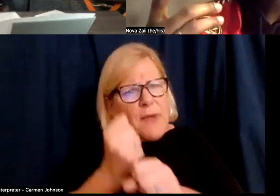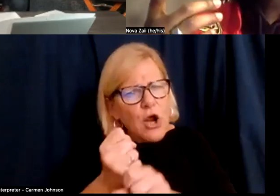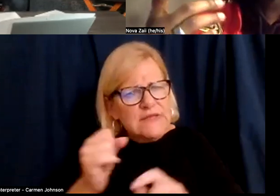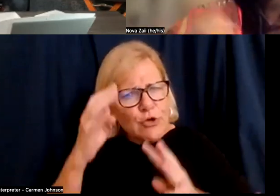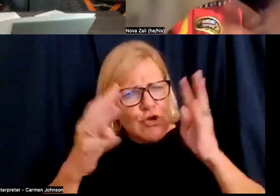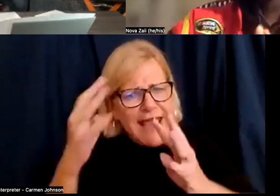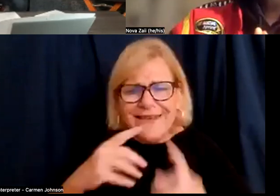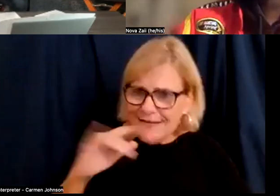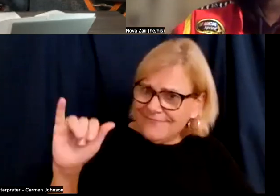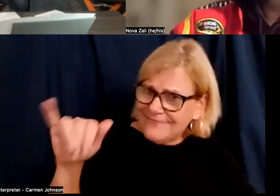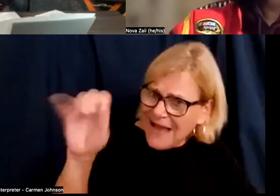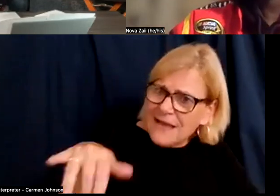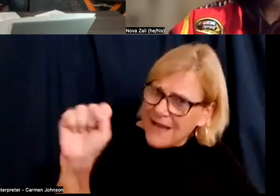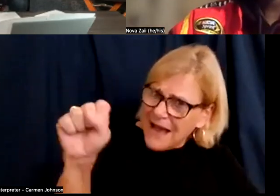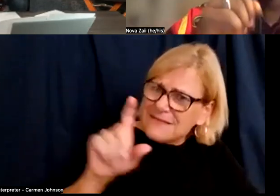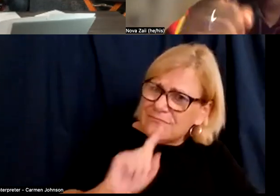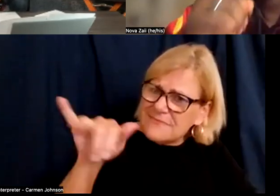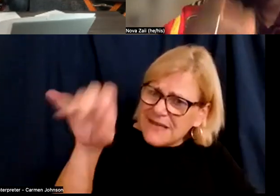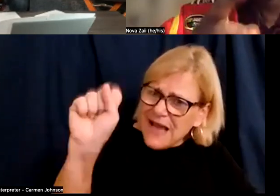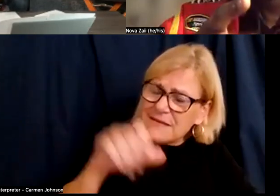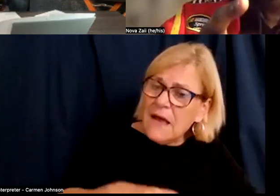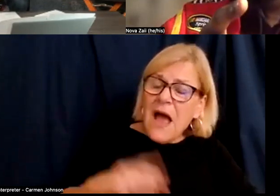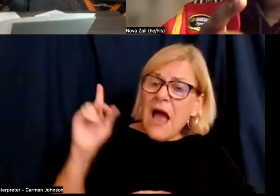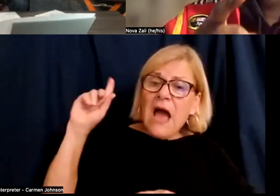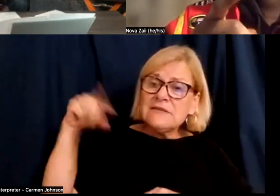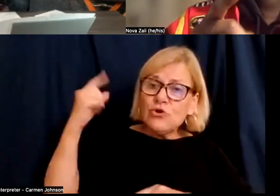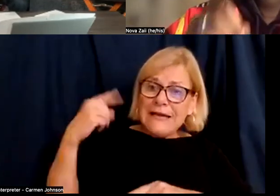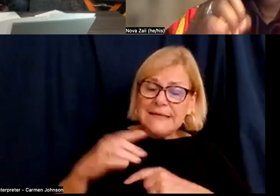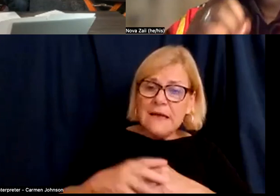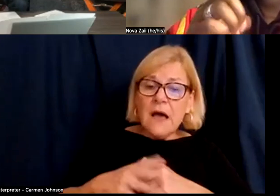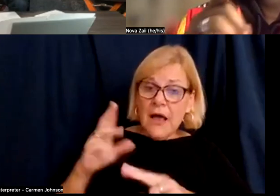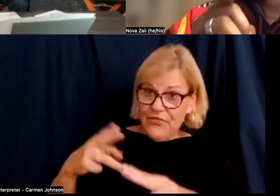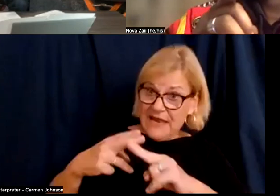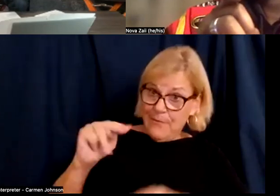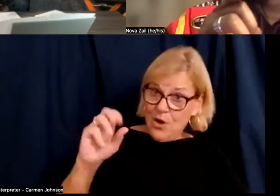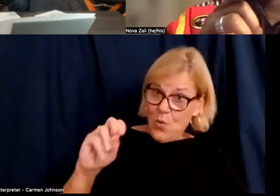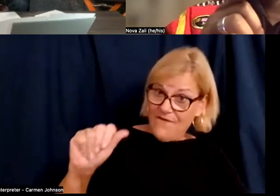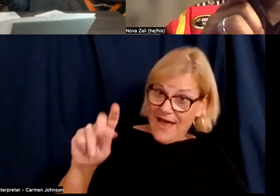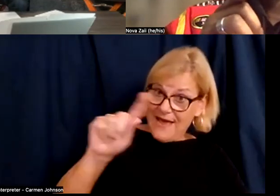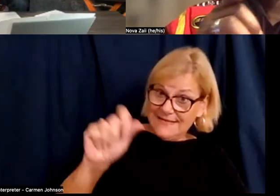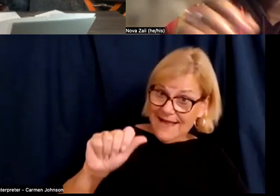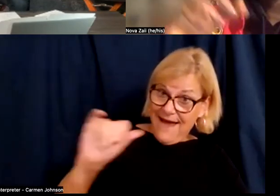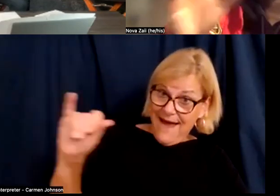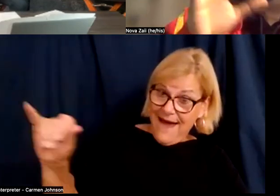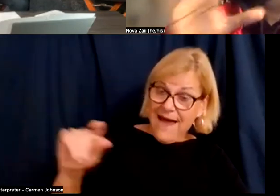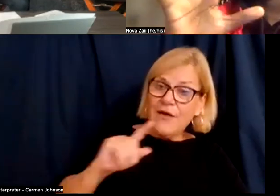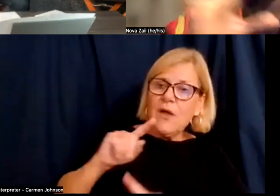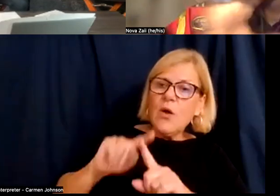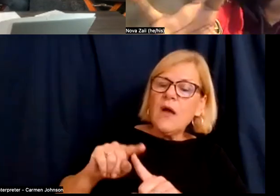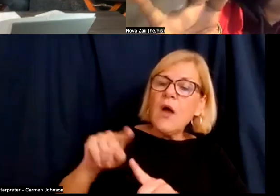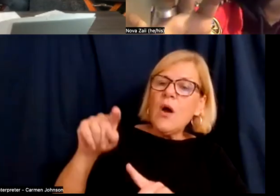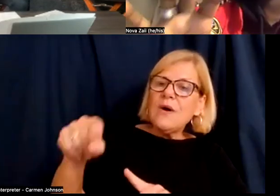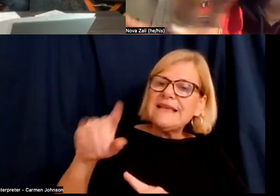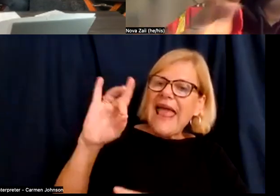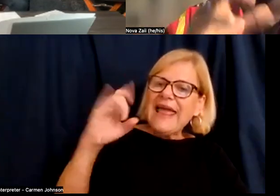creativity, obviously. no, it did. And what's crazy is that the name Zaii actually was an